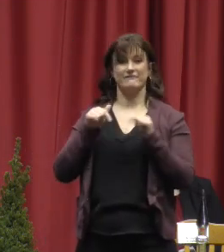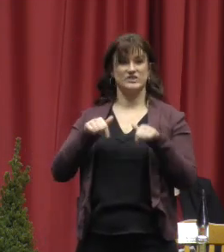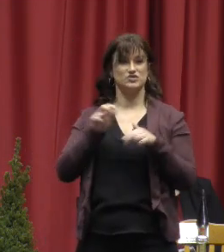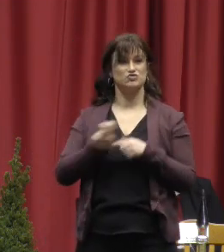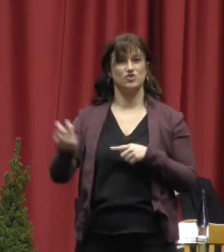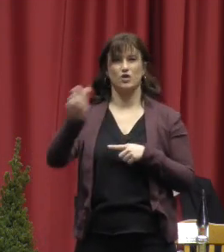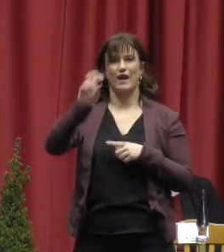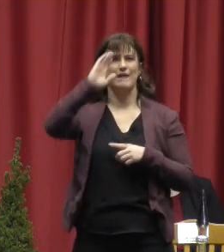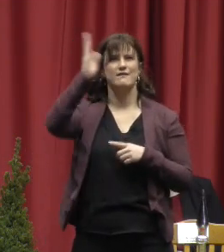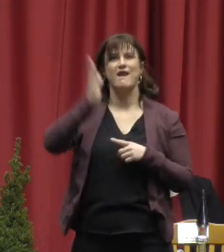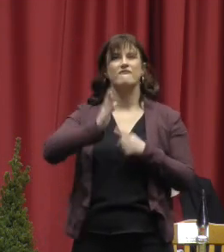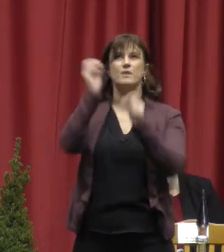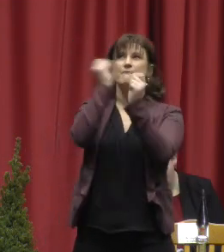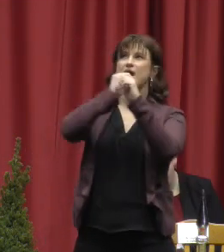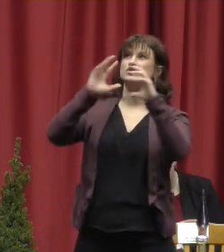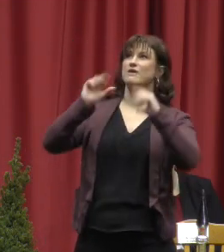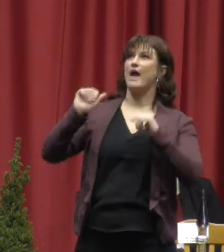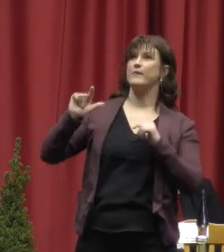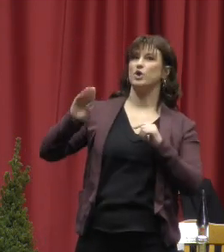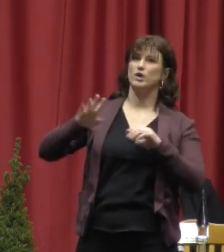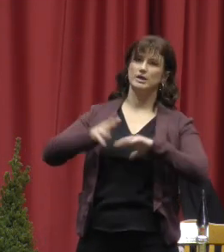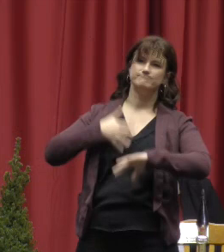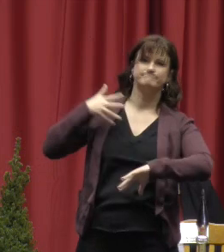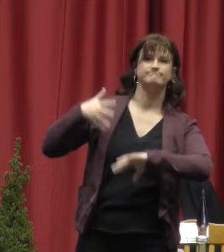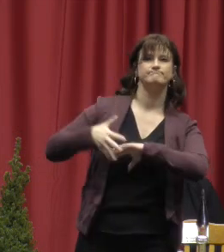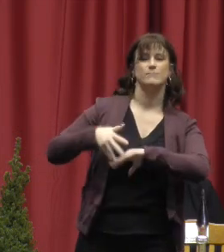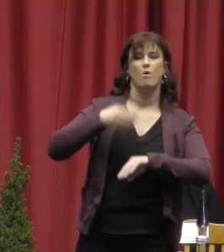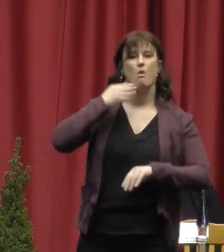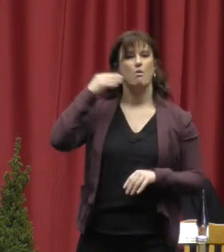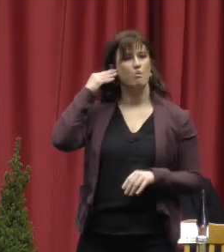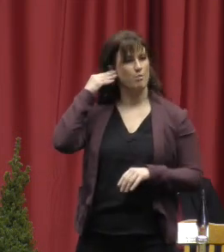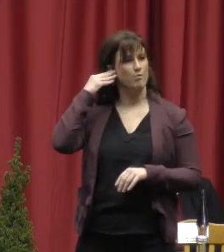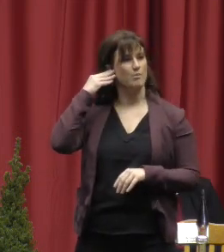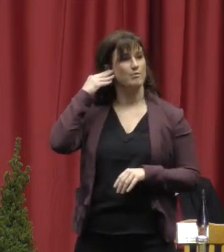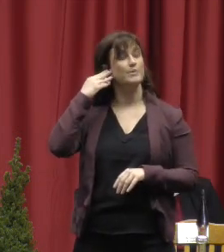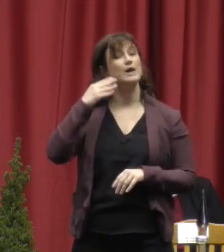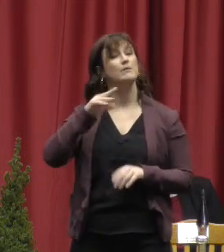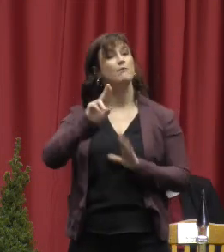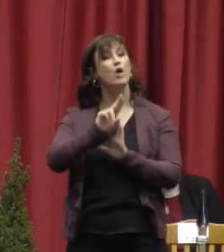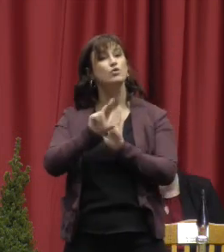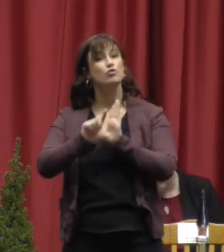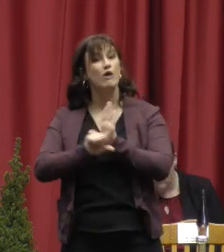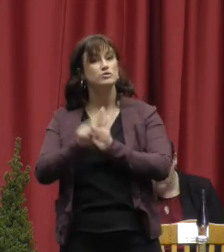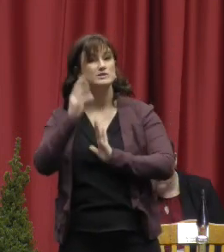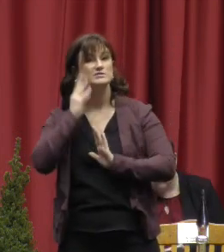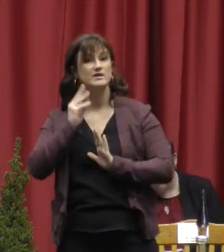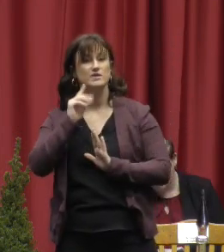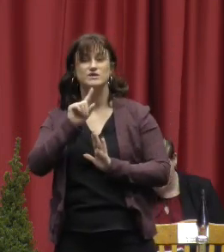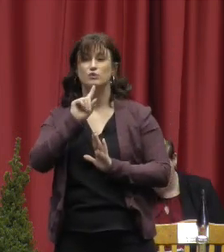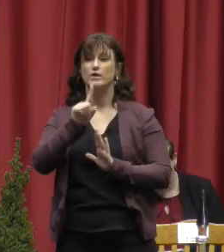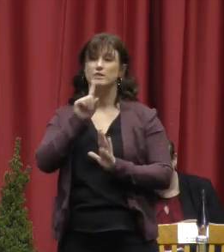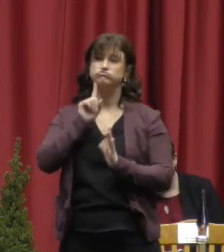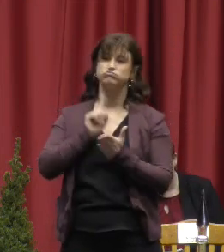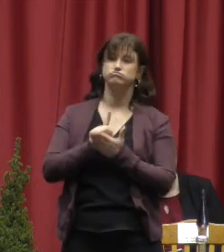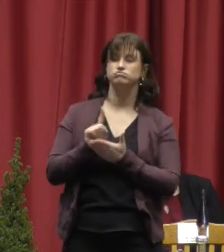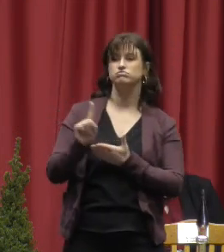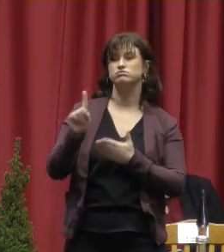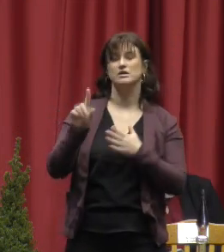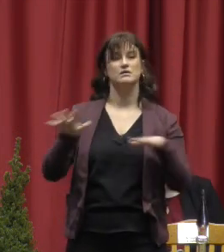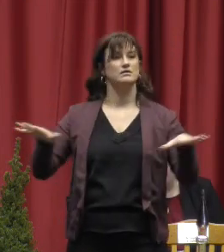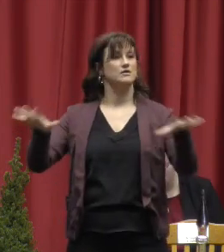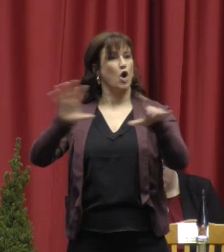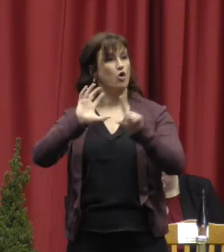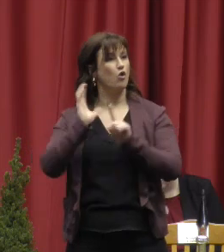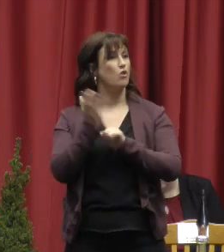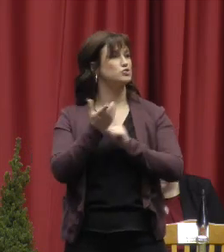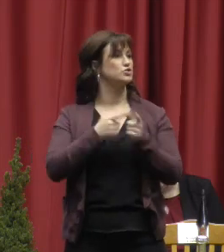home. But throughout my undergraduate experience, I fell in love with Albuquerque's culture, natural beauty, and most importantly of all, the